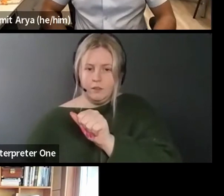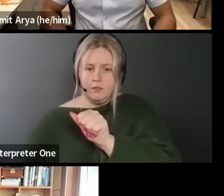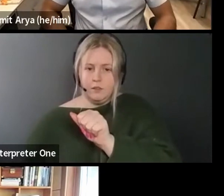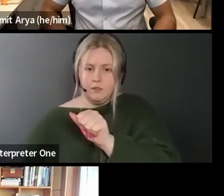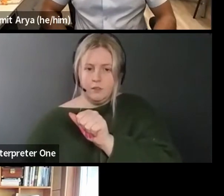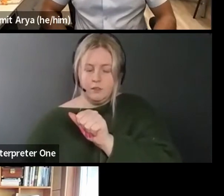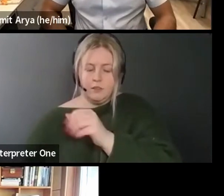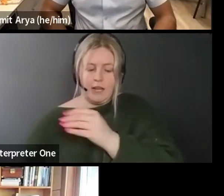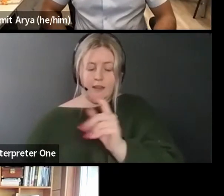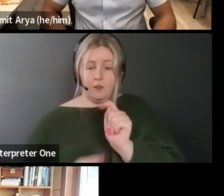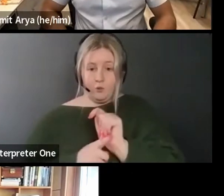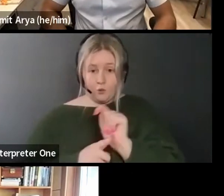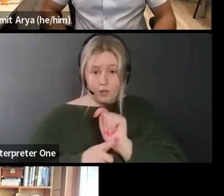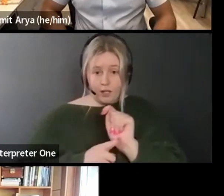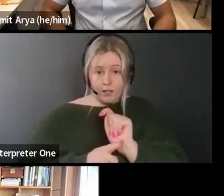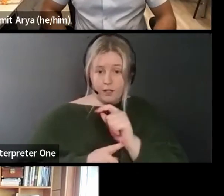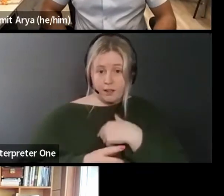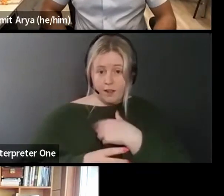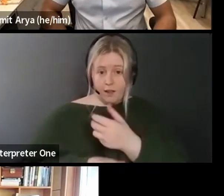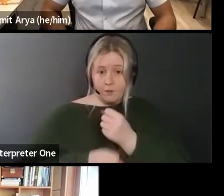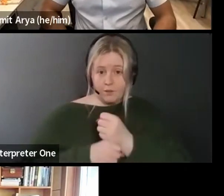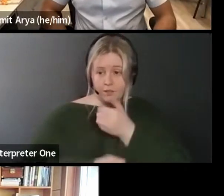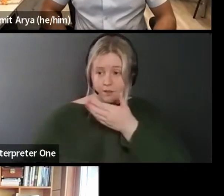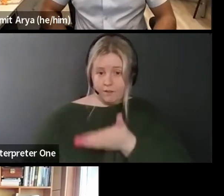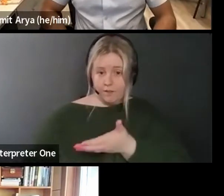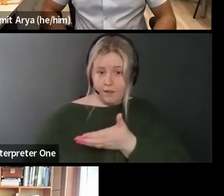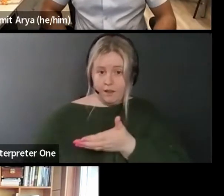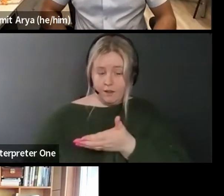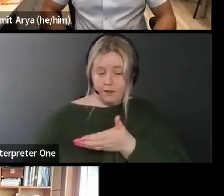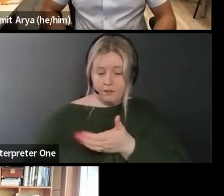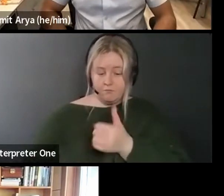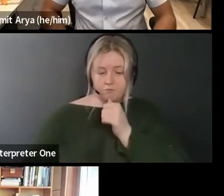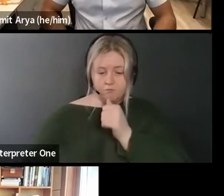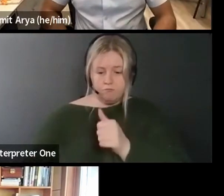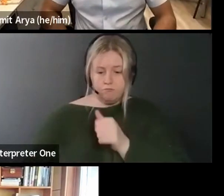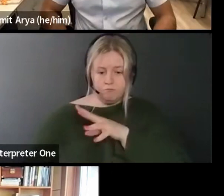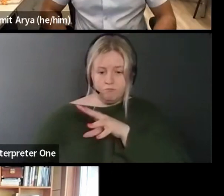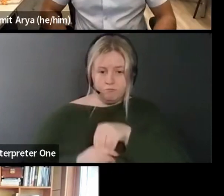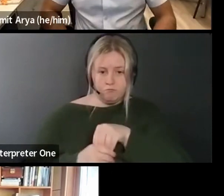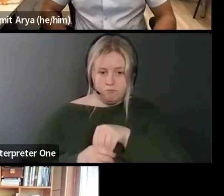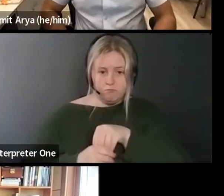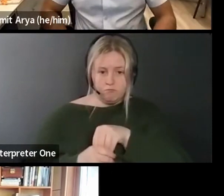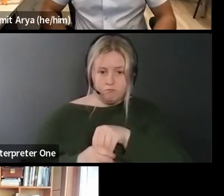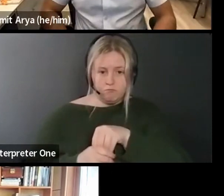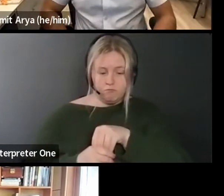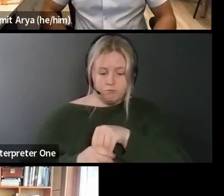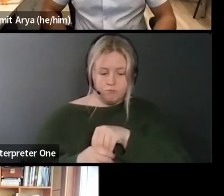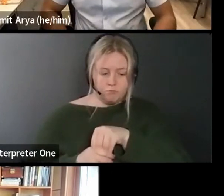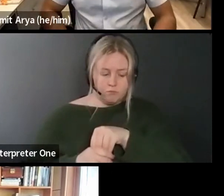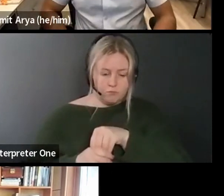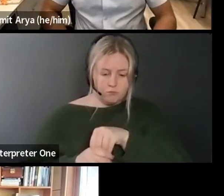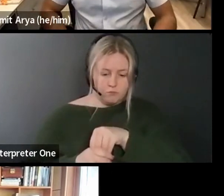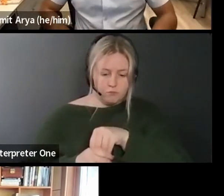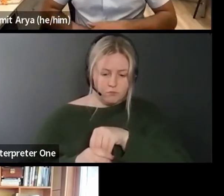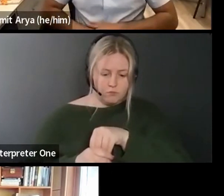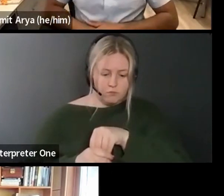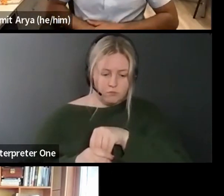that we received in that facility, despite it being treated like a vacation or a respite,